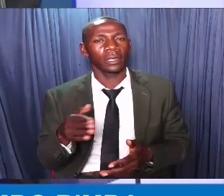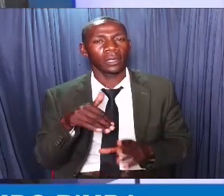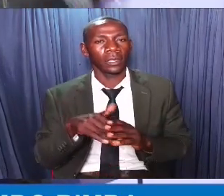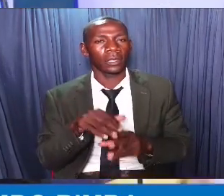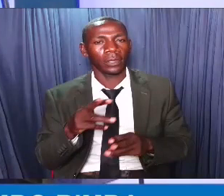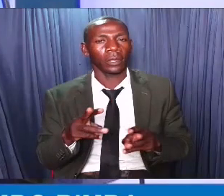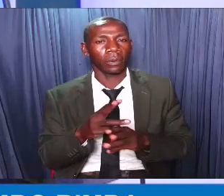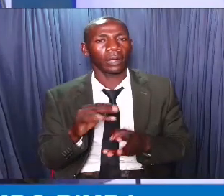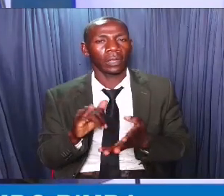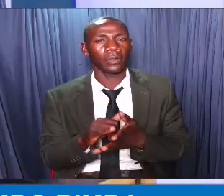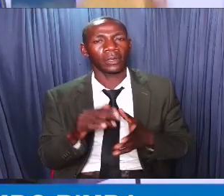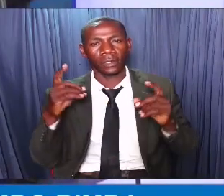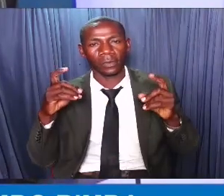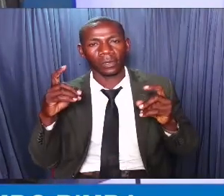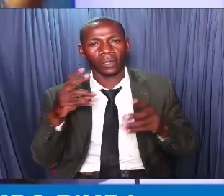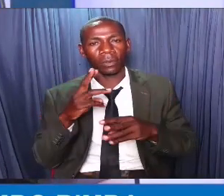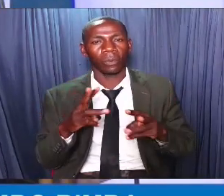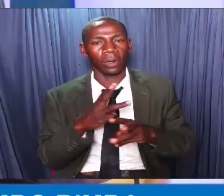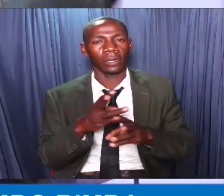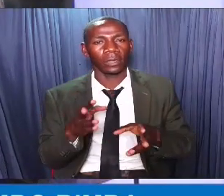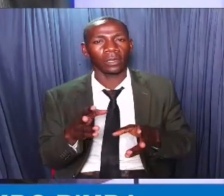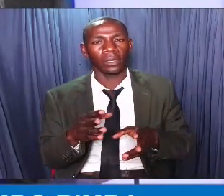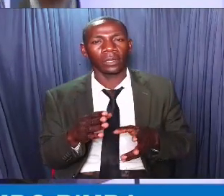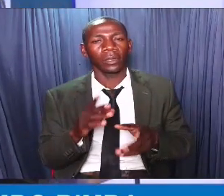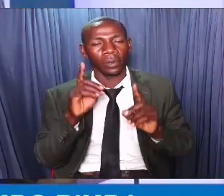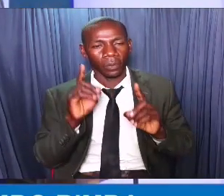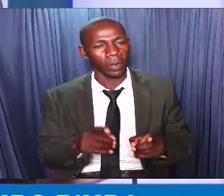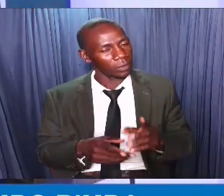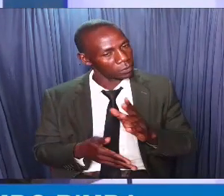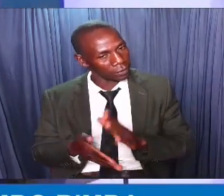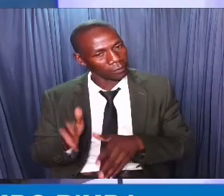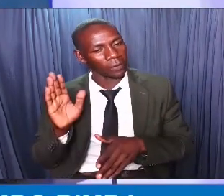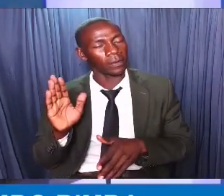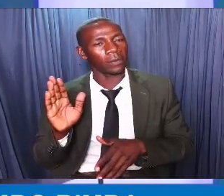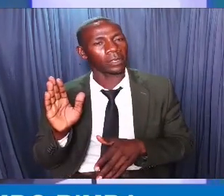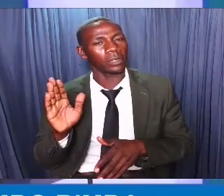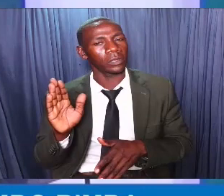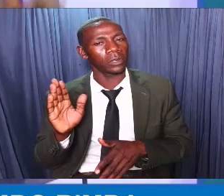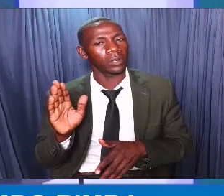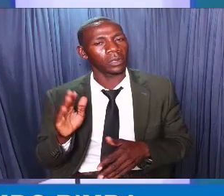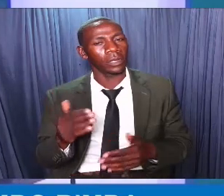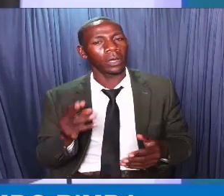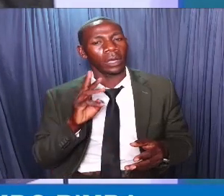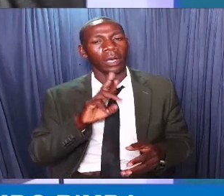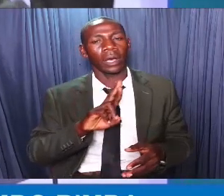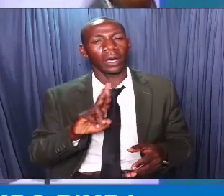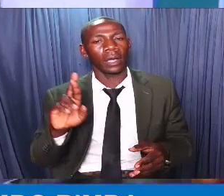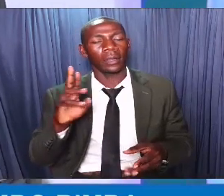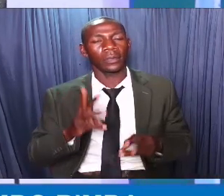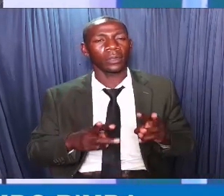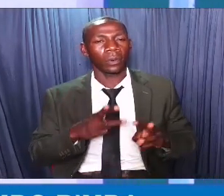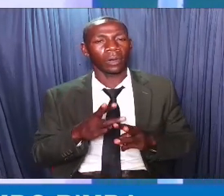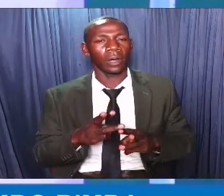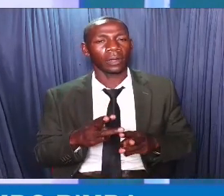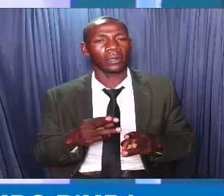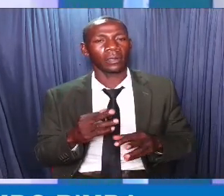iko dhambi hiyo. We have this sin in this world. Kinasema nufanye kukimbia. It says you have to flee away. Wako duniani hapa wamejitoa muhanga. There